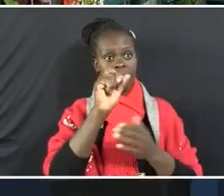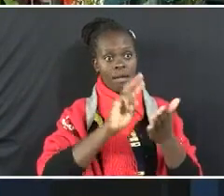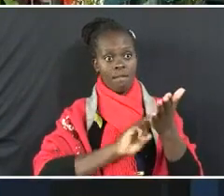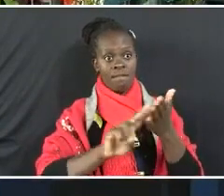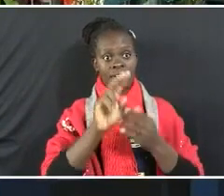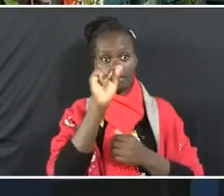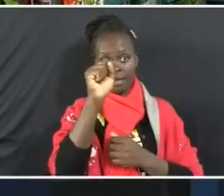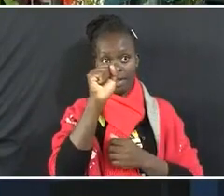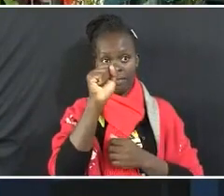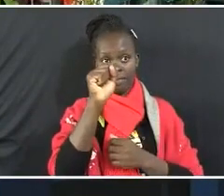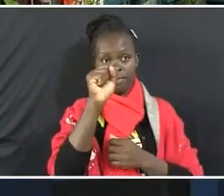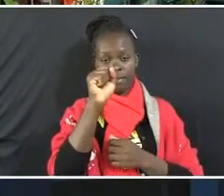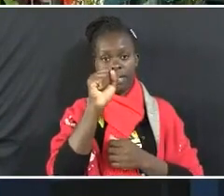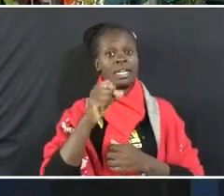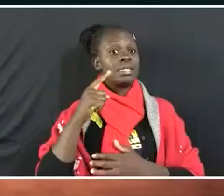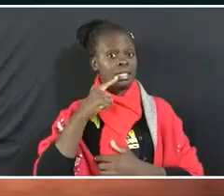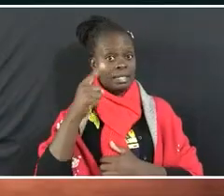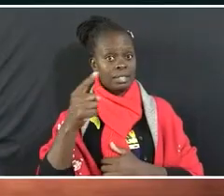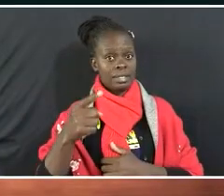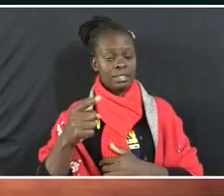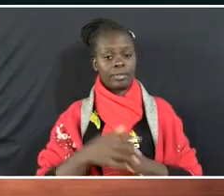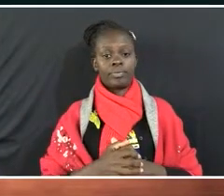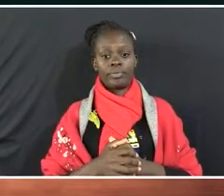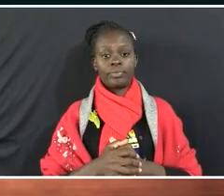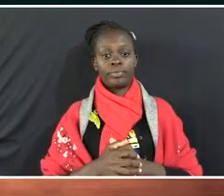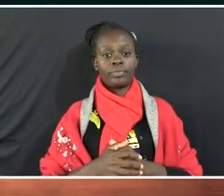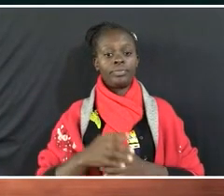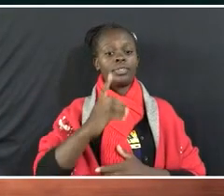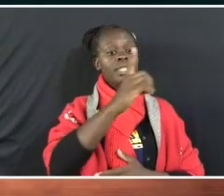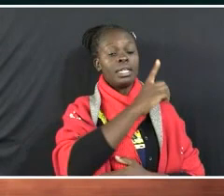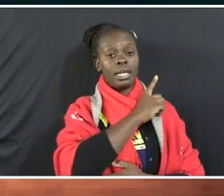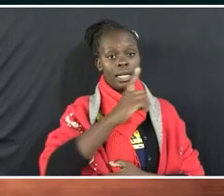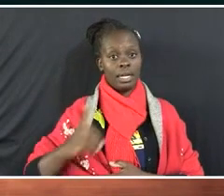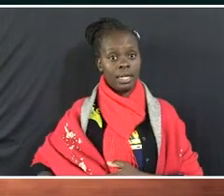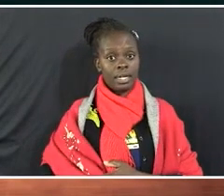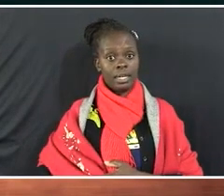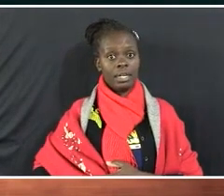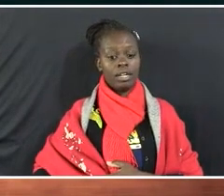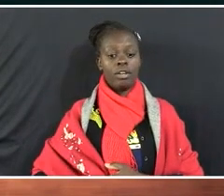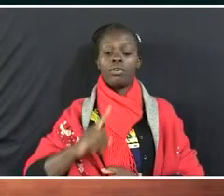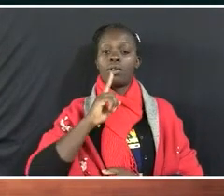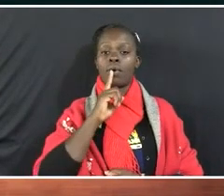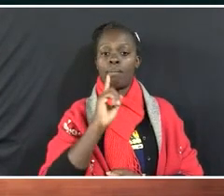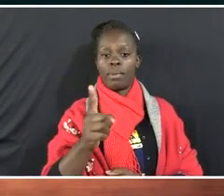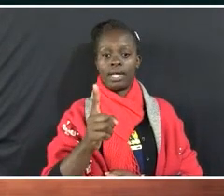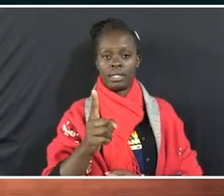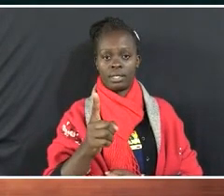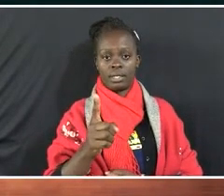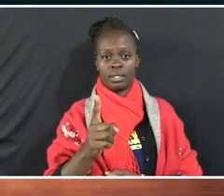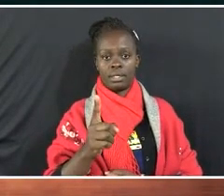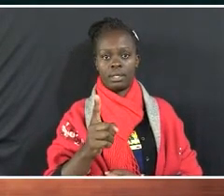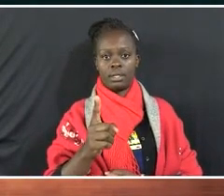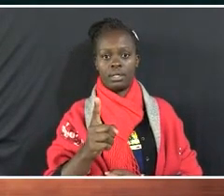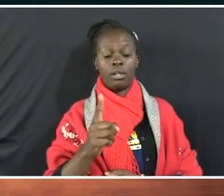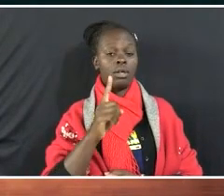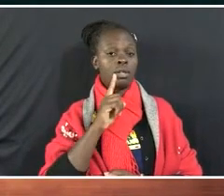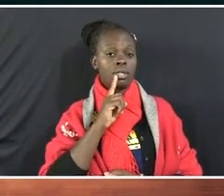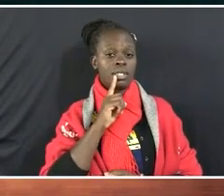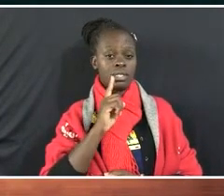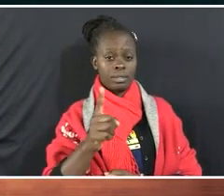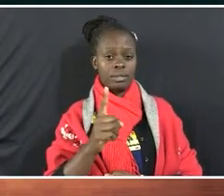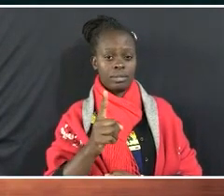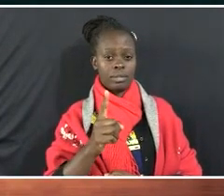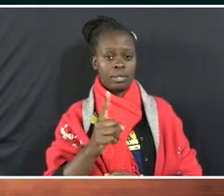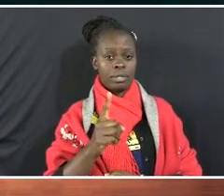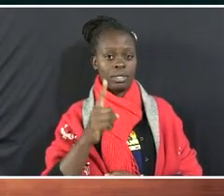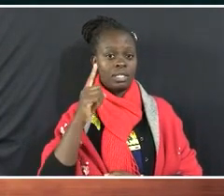Verses 5 says, and the king commanded Joab. The king spake to Joab